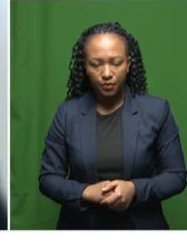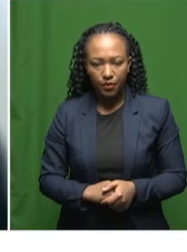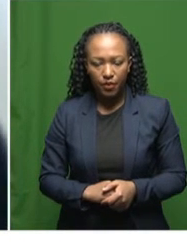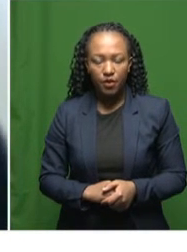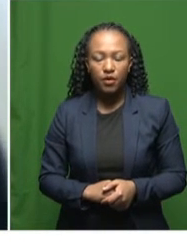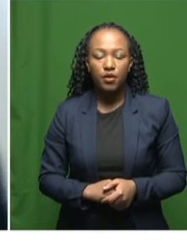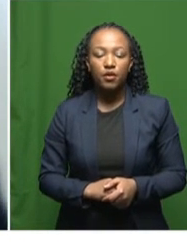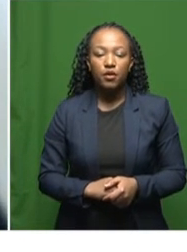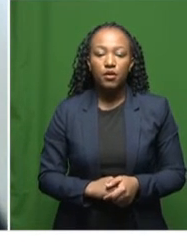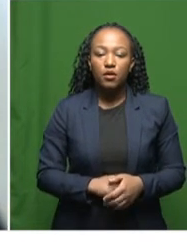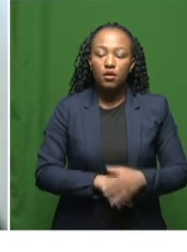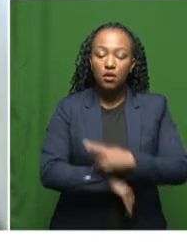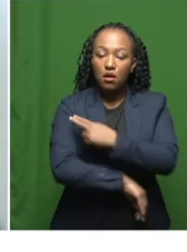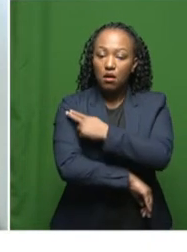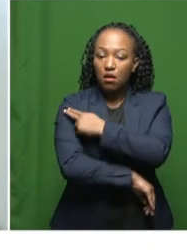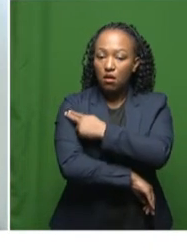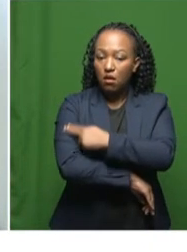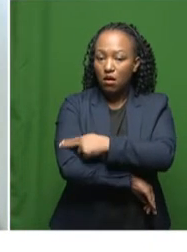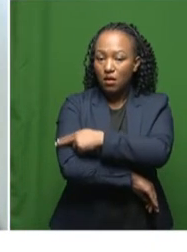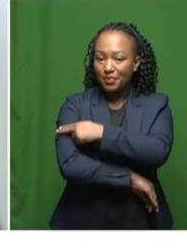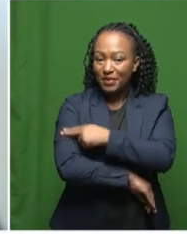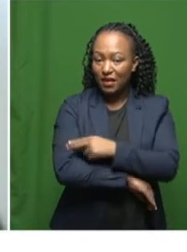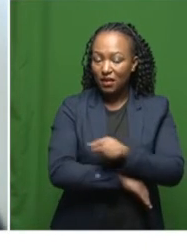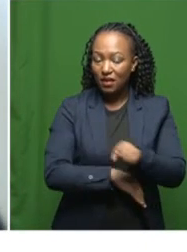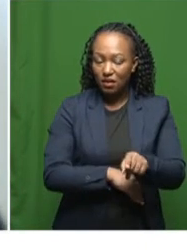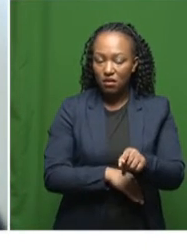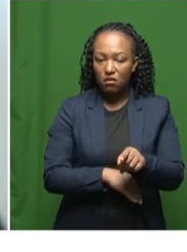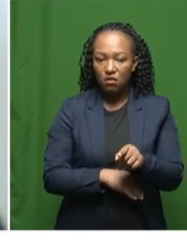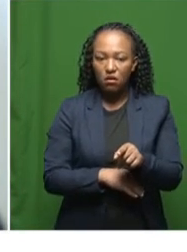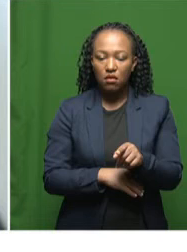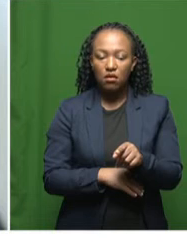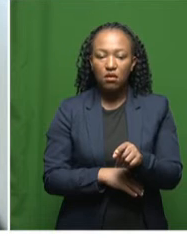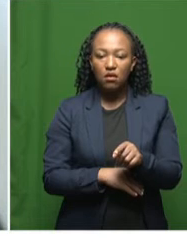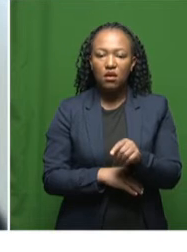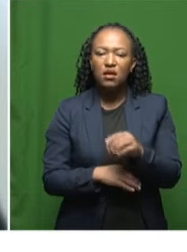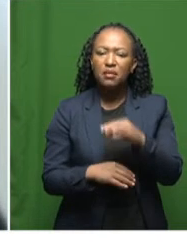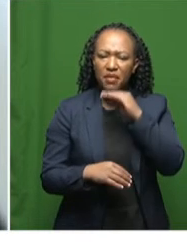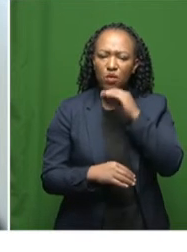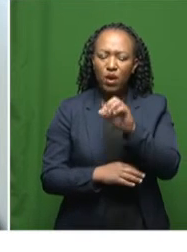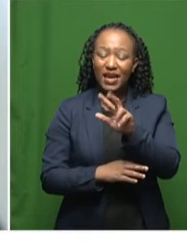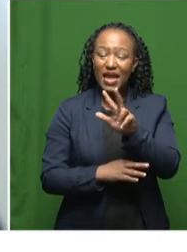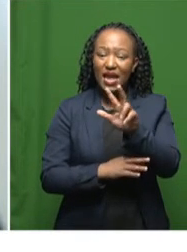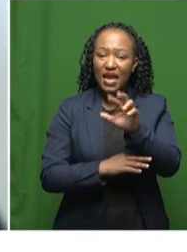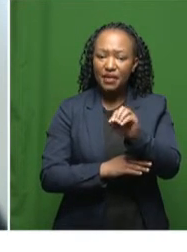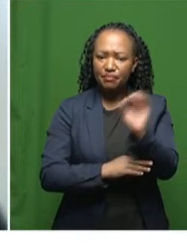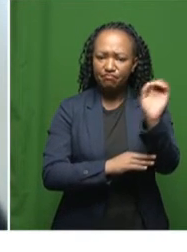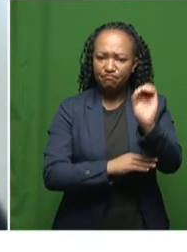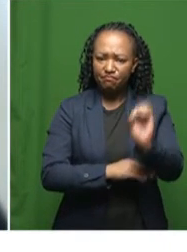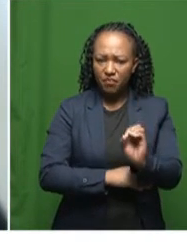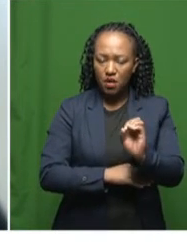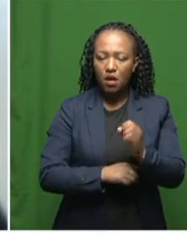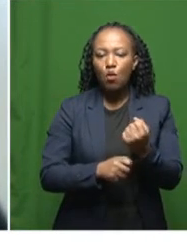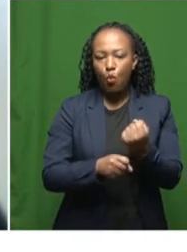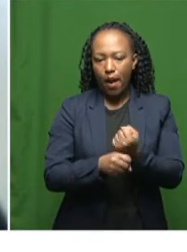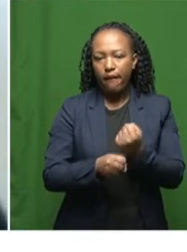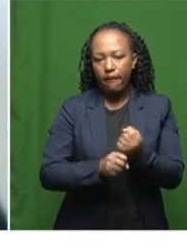The hospital is I would say is almost about 80% operational.